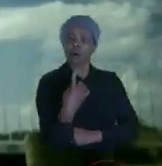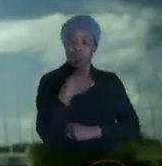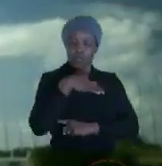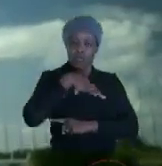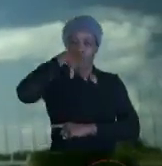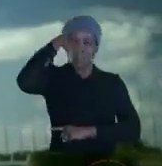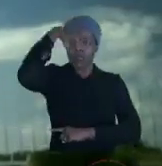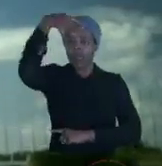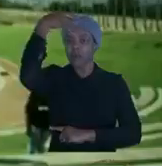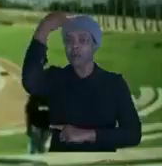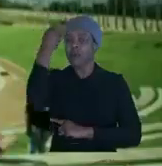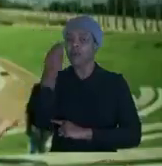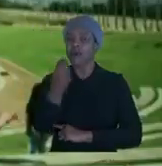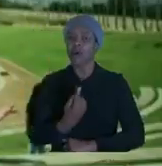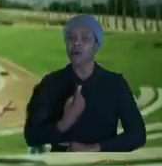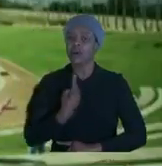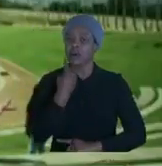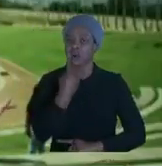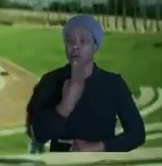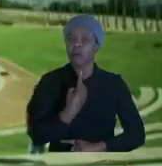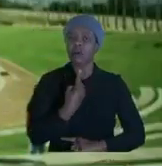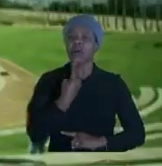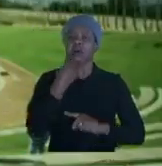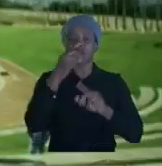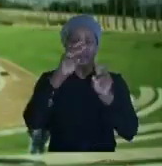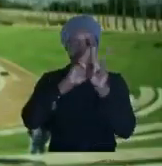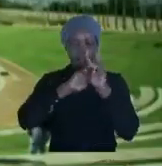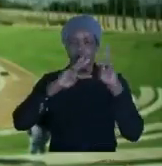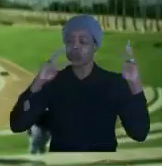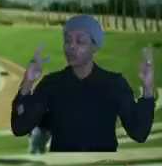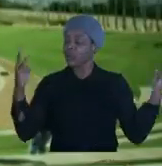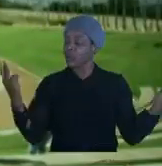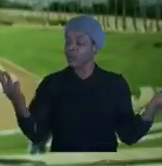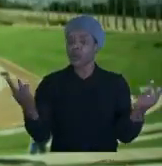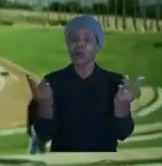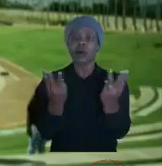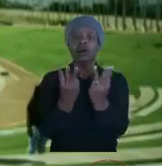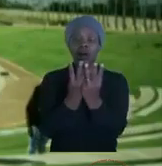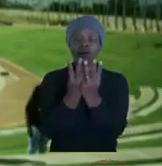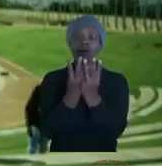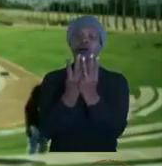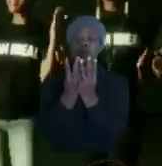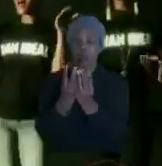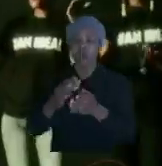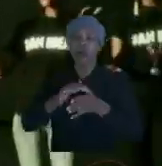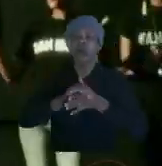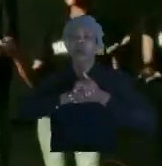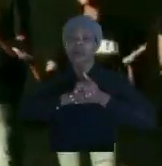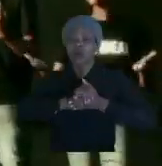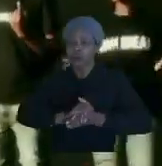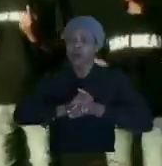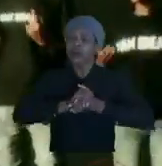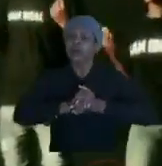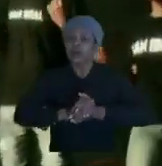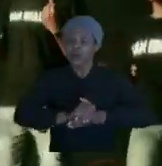South Africa. Izele tusibambane sibe munye.